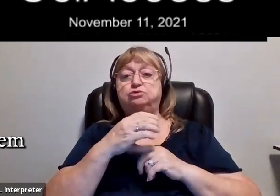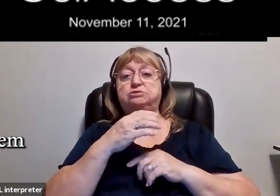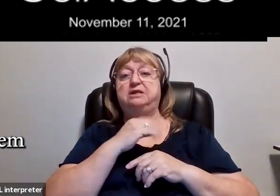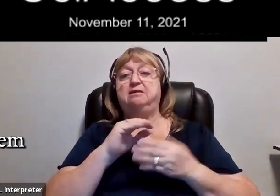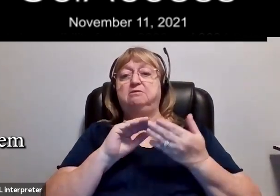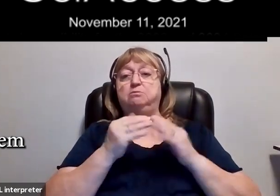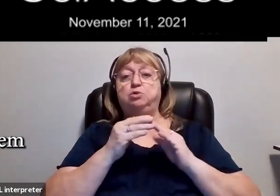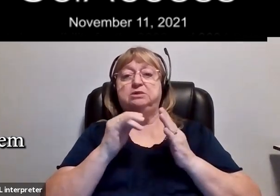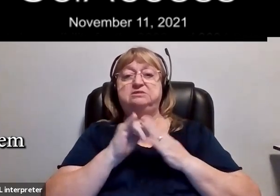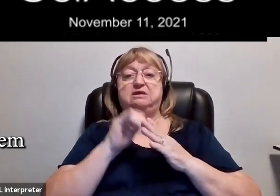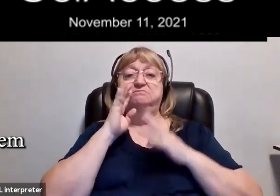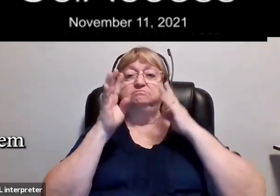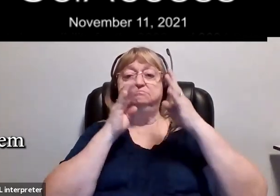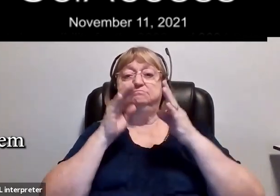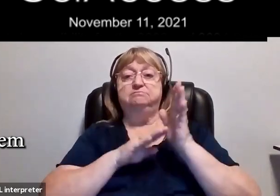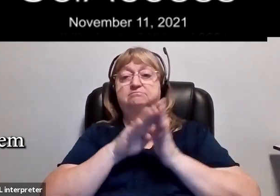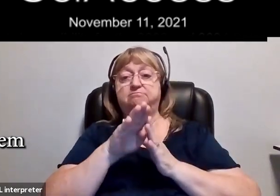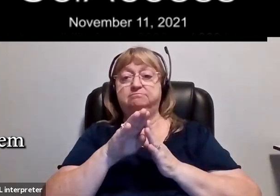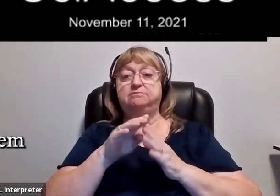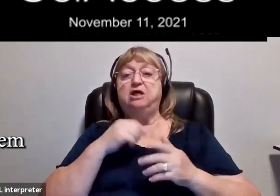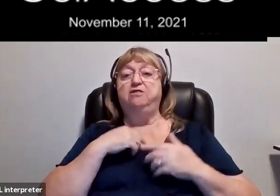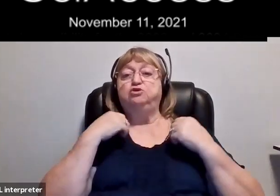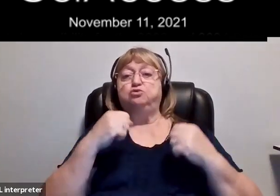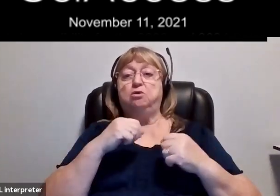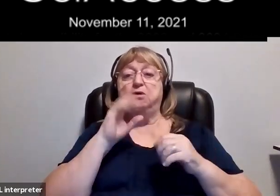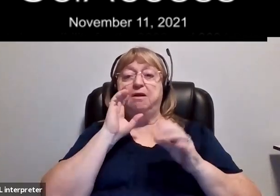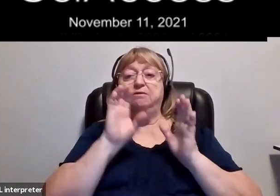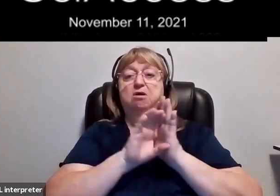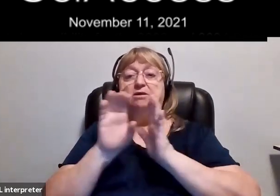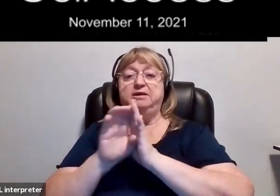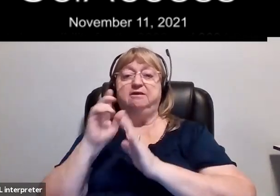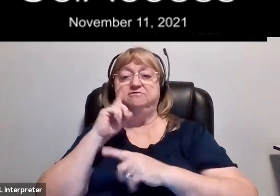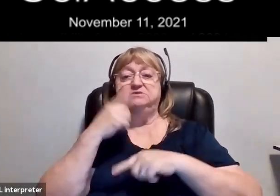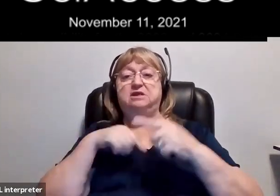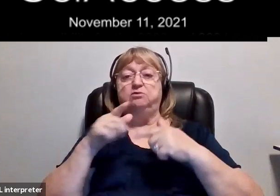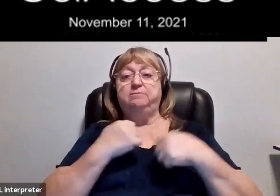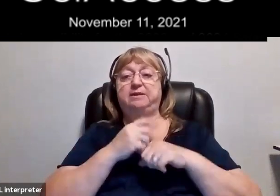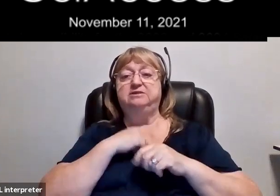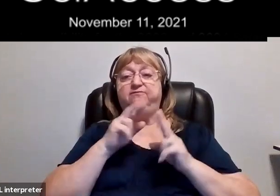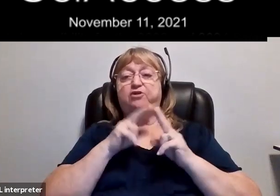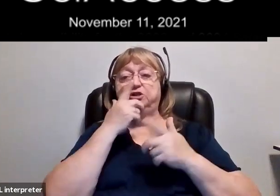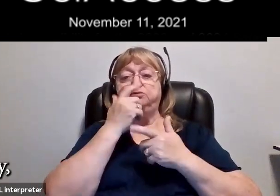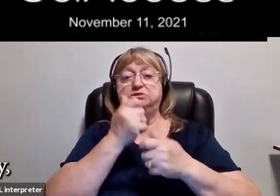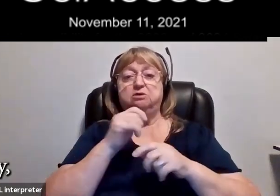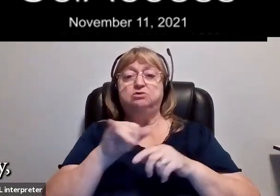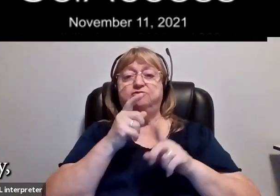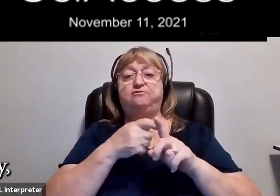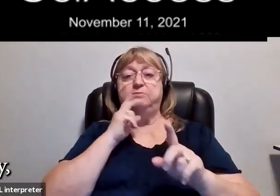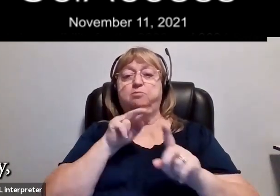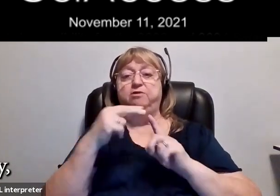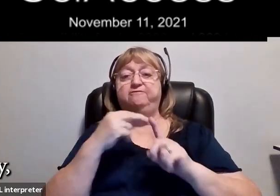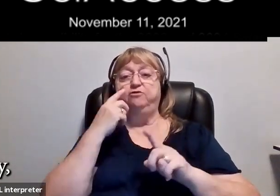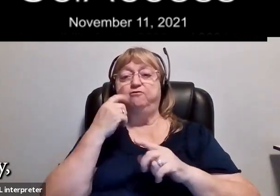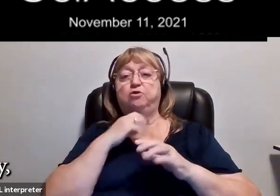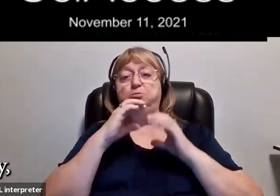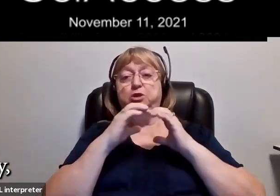of sign languages makes them very interesting, according to us, also from the point of view of communication and didactics